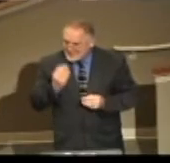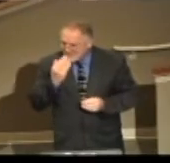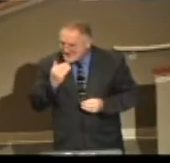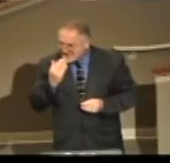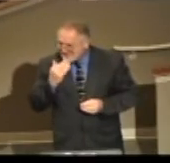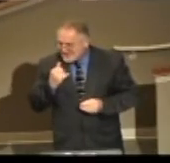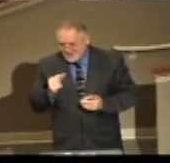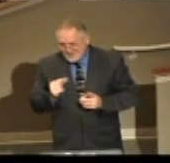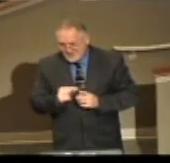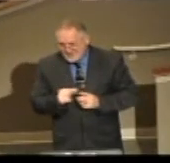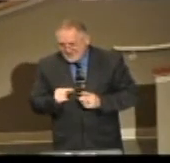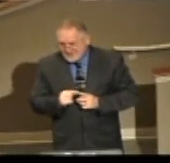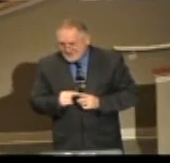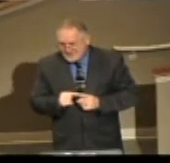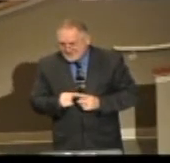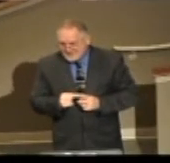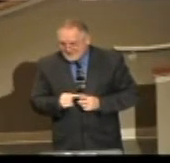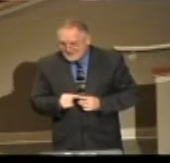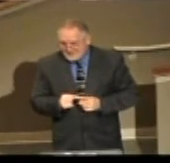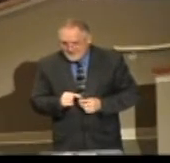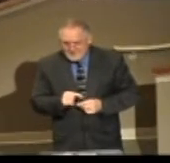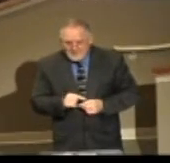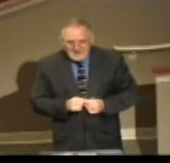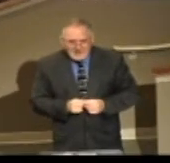I had weeping, I found your word, it was sweet to me.